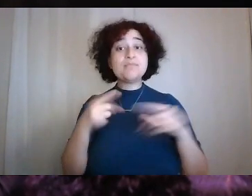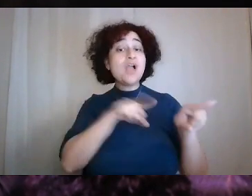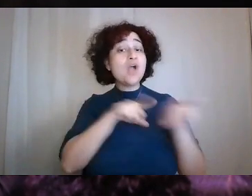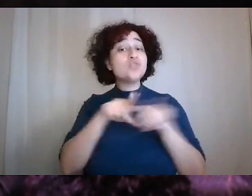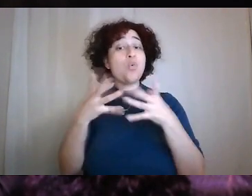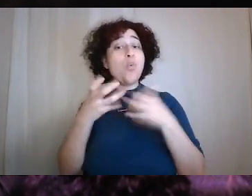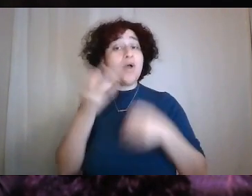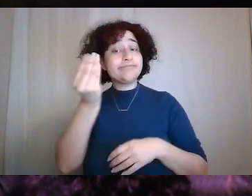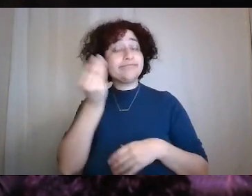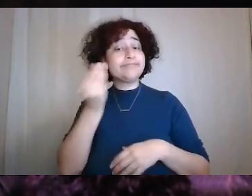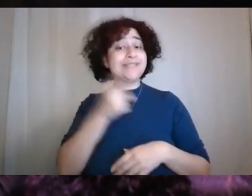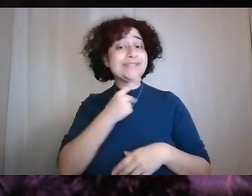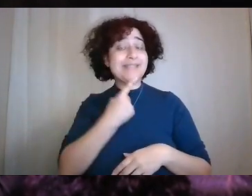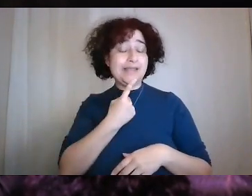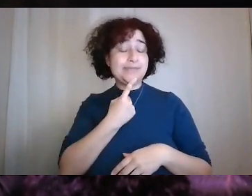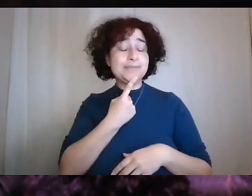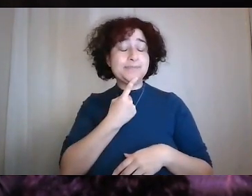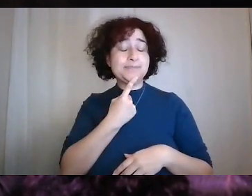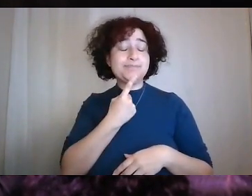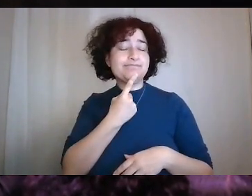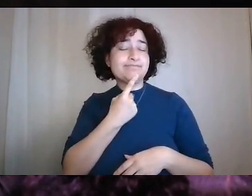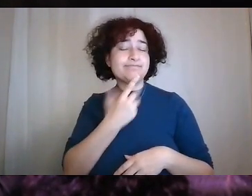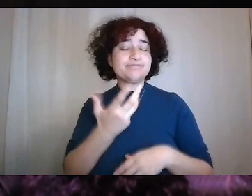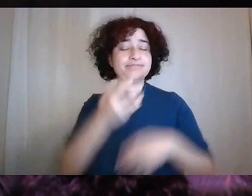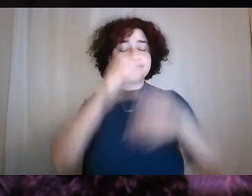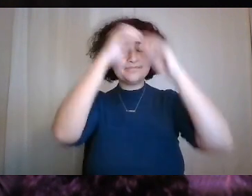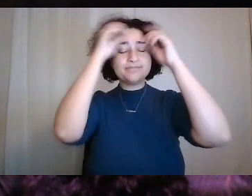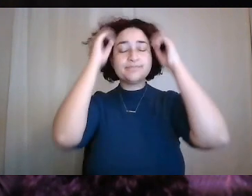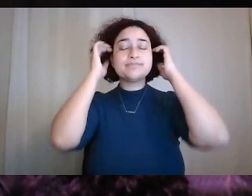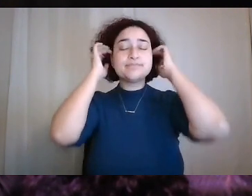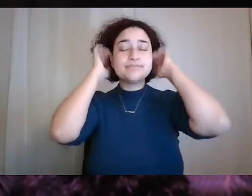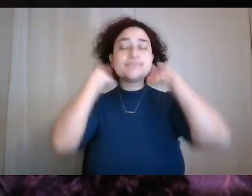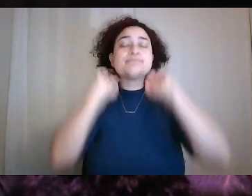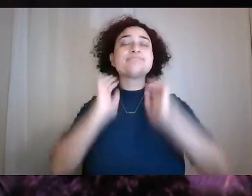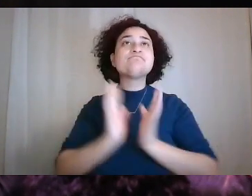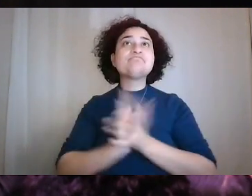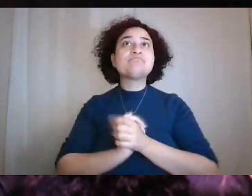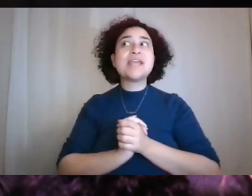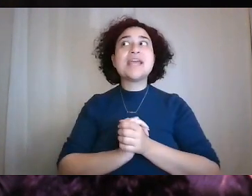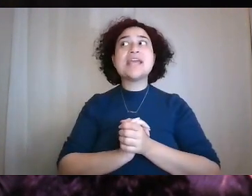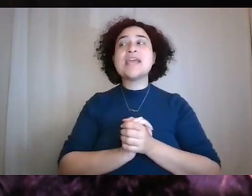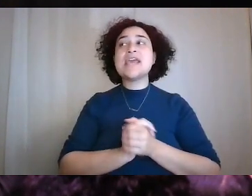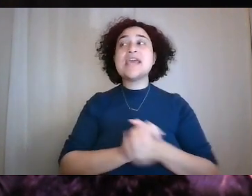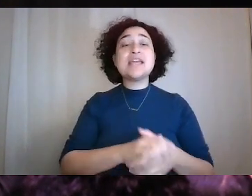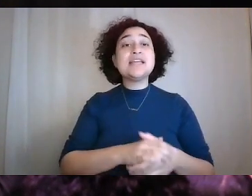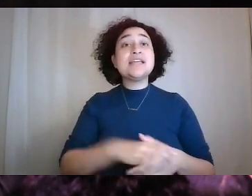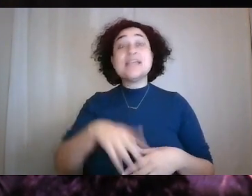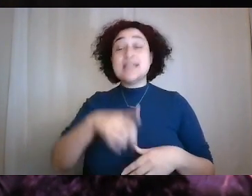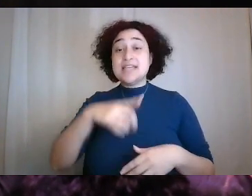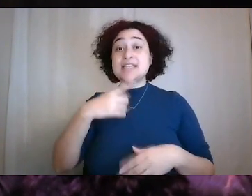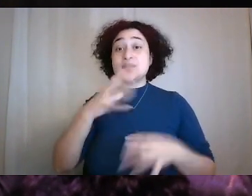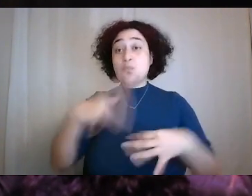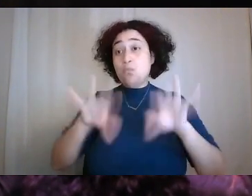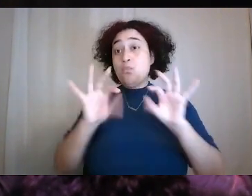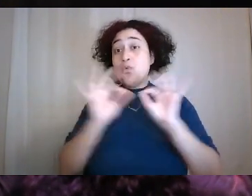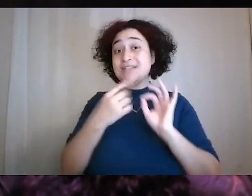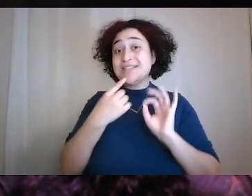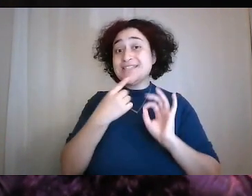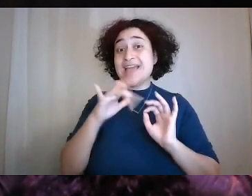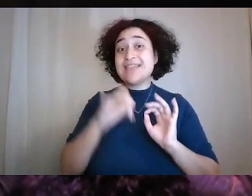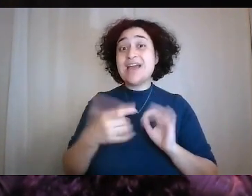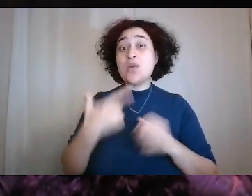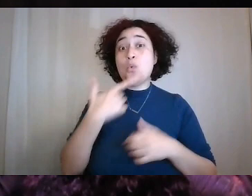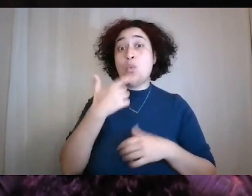you know, so that it is explicitly said that to watch HowlRound and Latinx Theater Commons grow